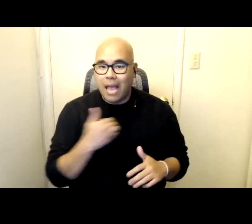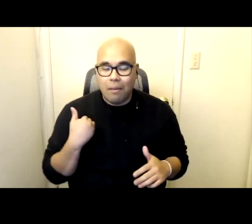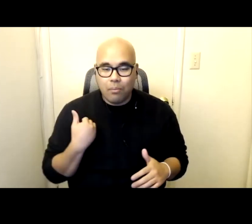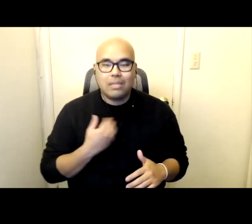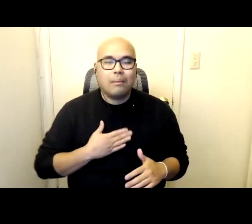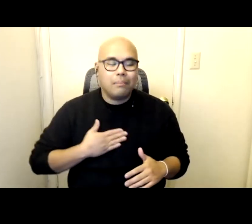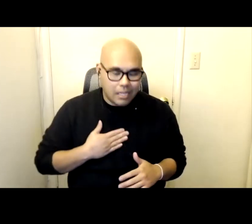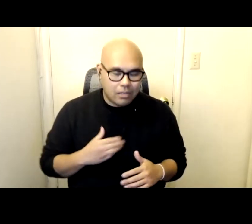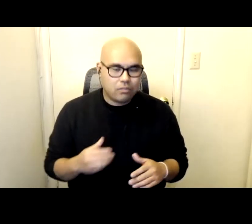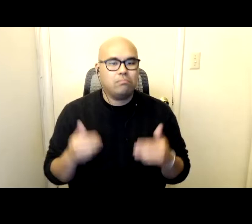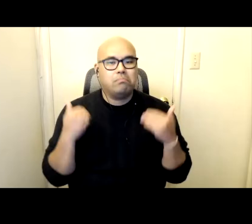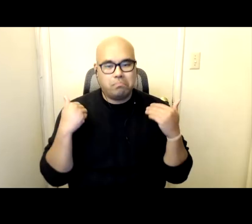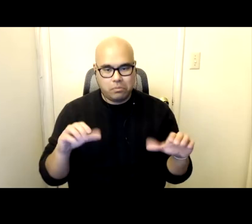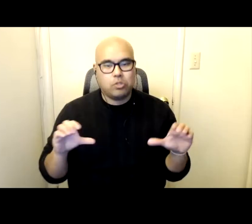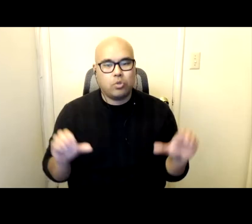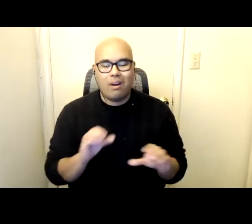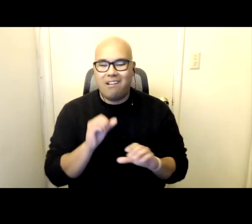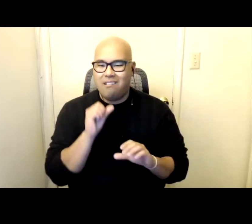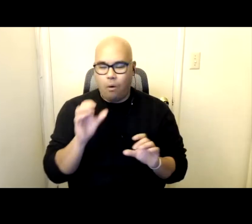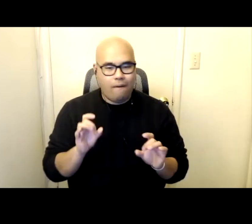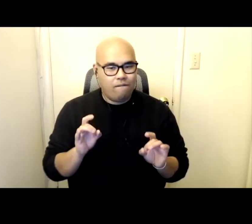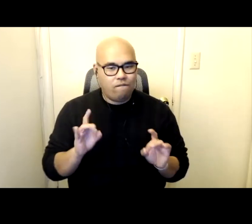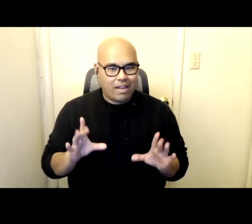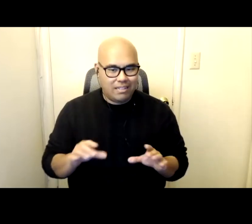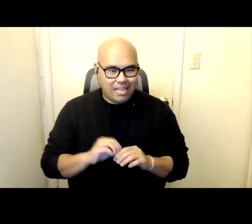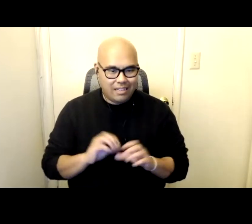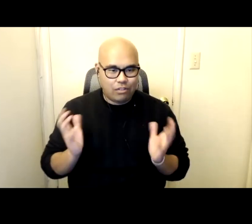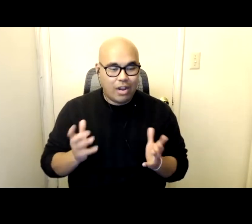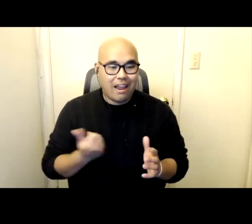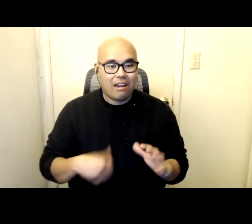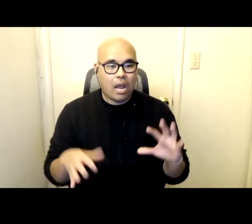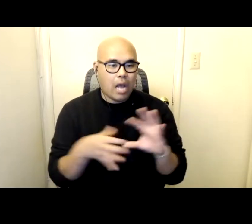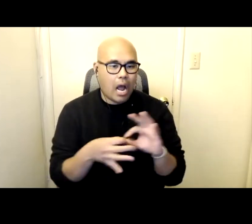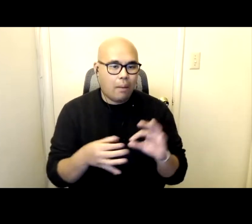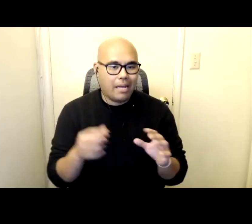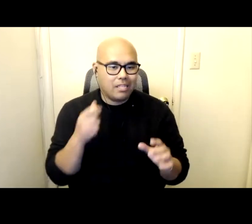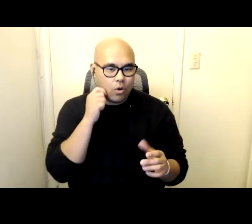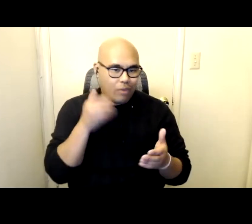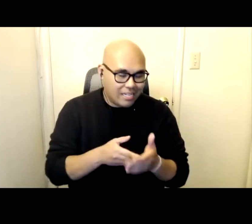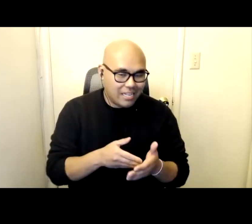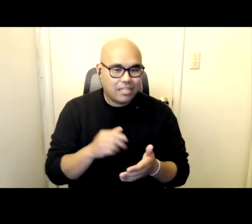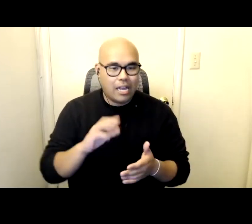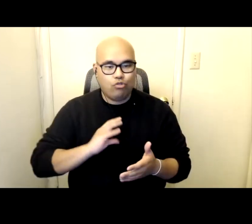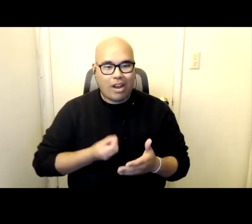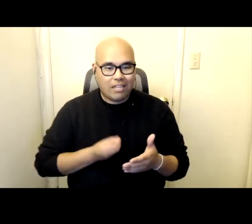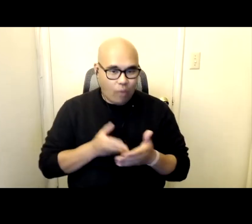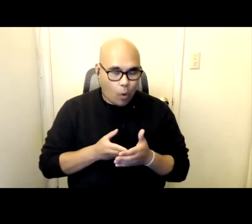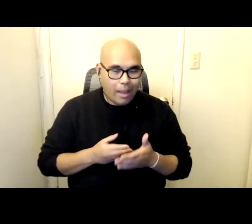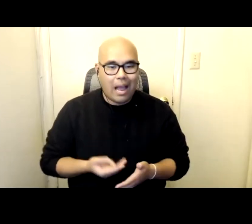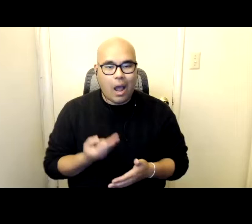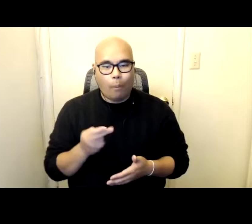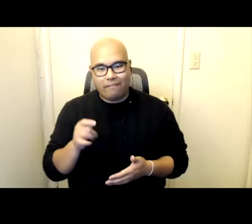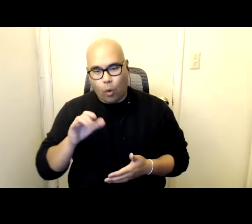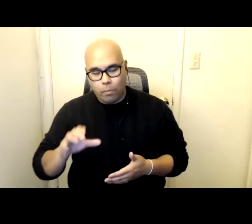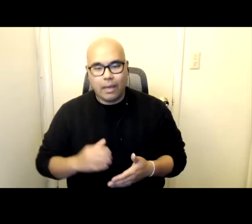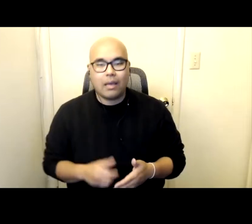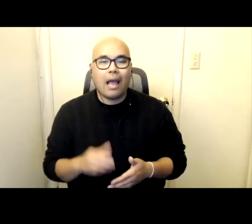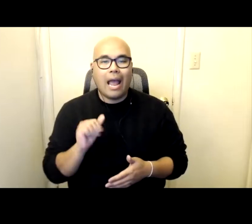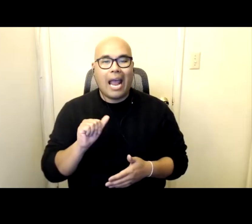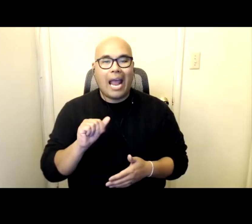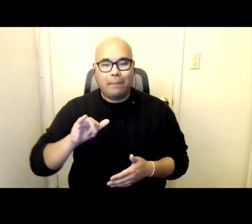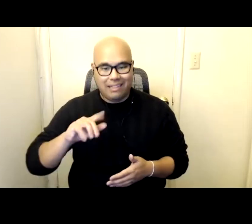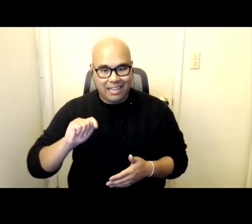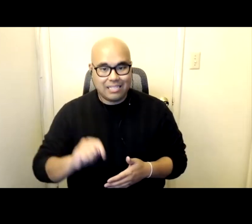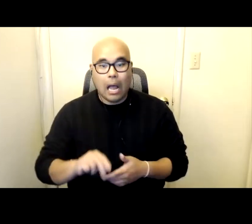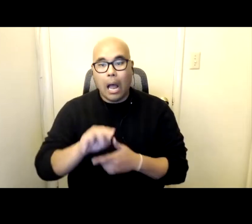practice nonviolence in the chat. Comments that are racist, transphobic, homophobic, ableist, and/or misogynist will be